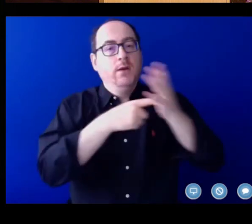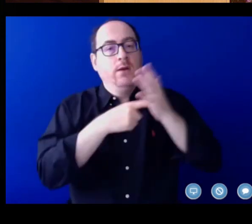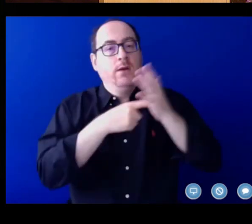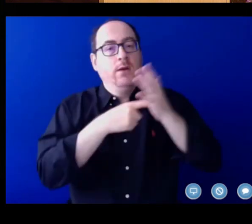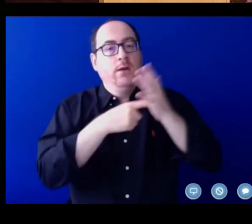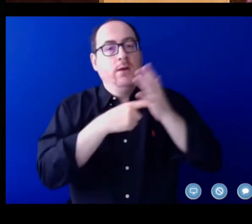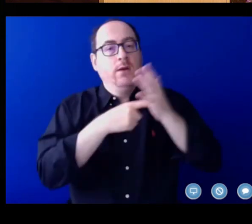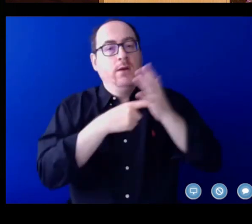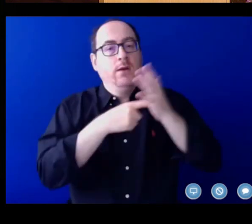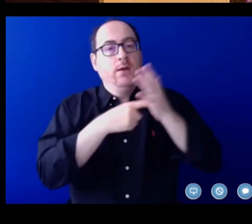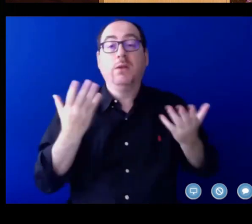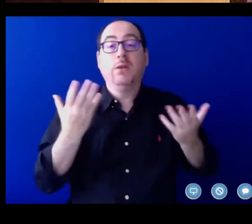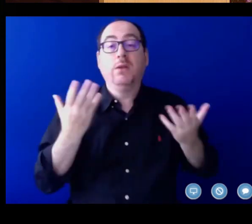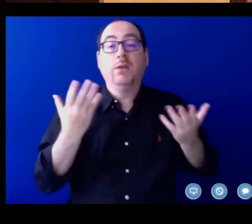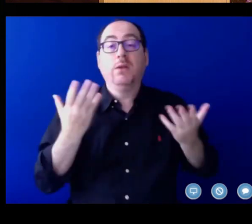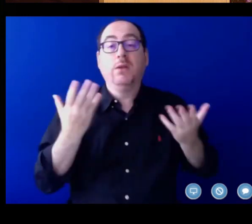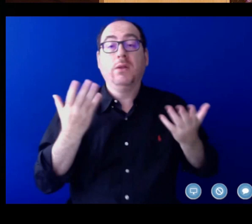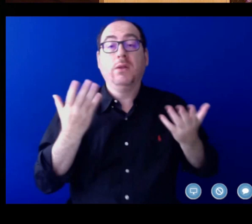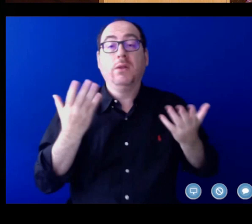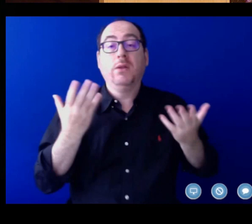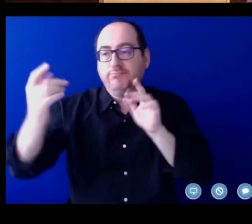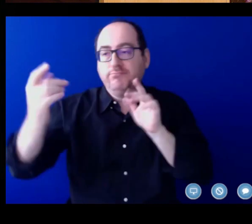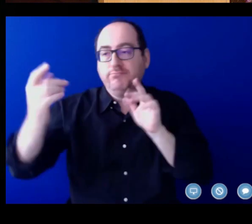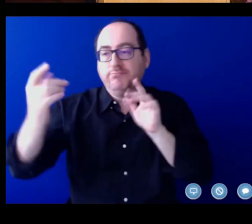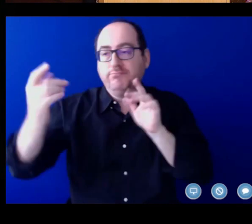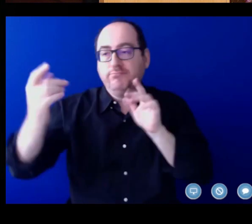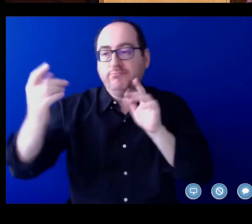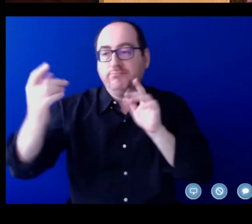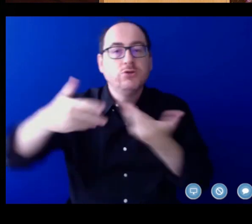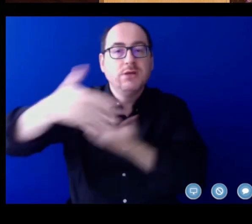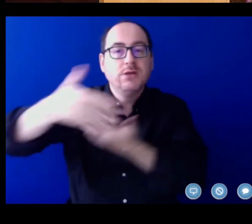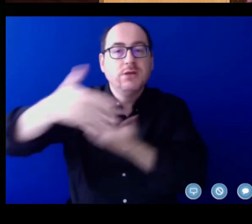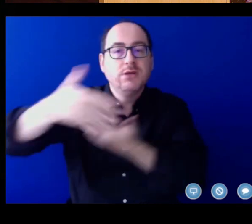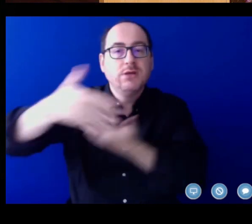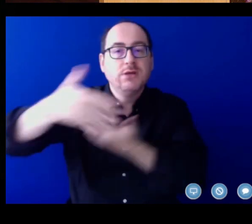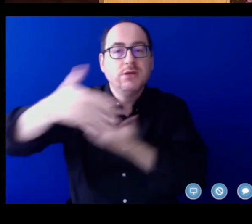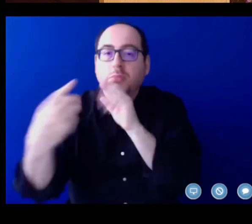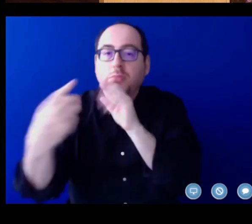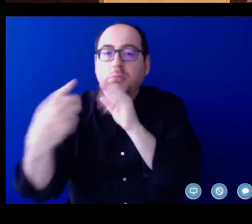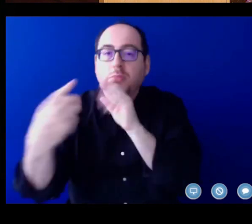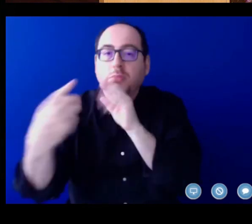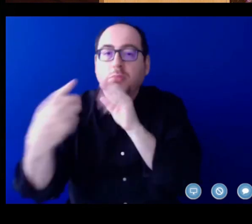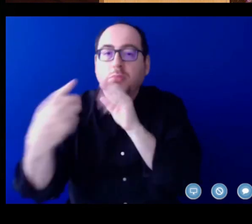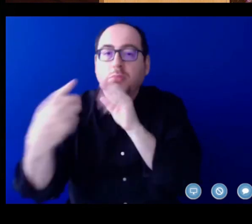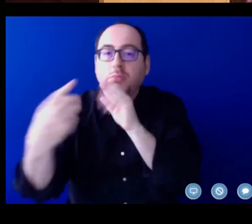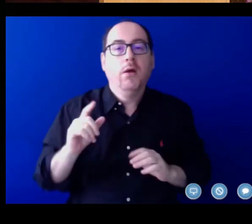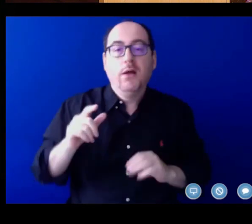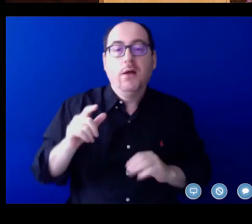different genders, and these are the connections we need to get access to new resources that we don't already have in our own